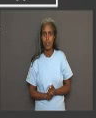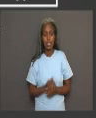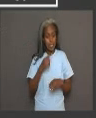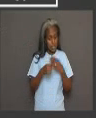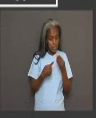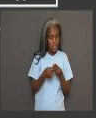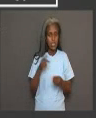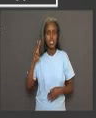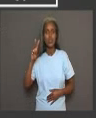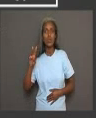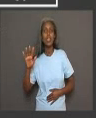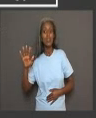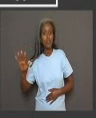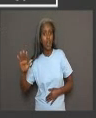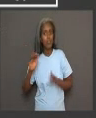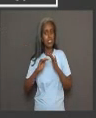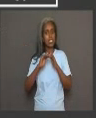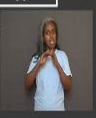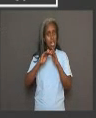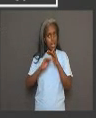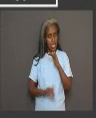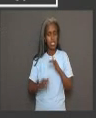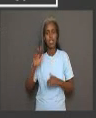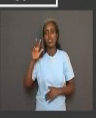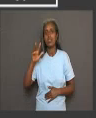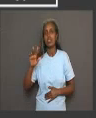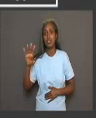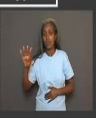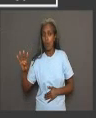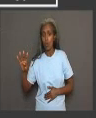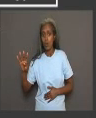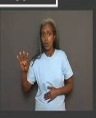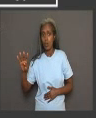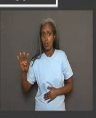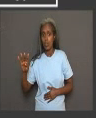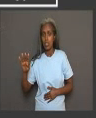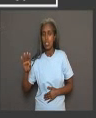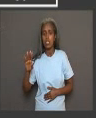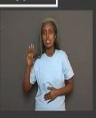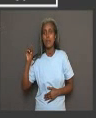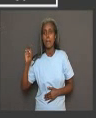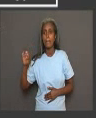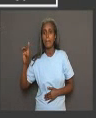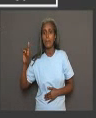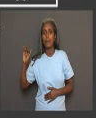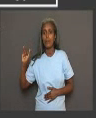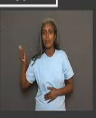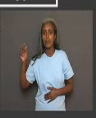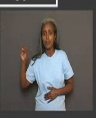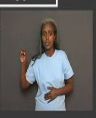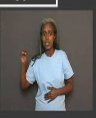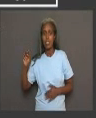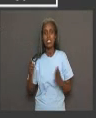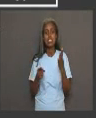Since 25 is less than 34, the median is in the